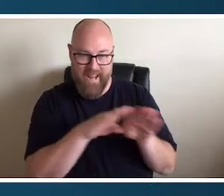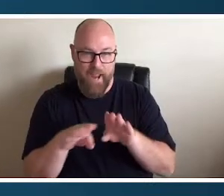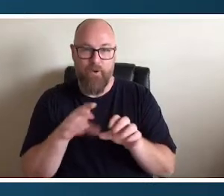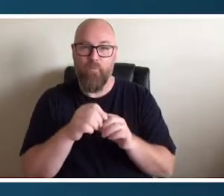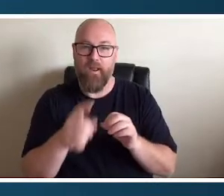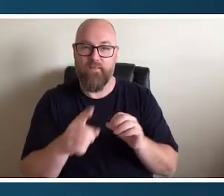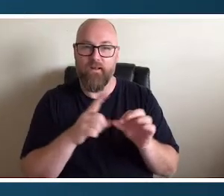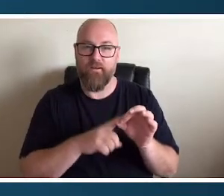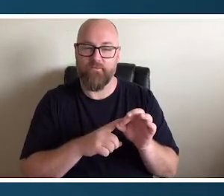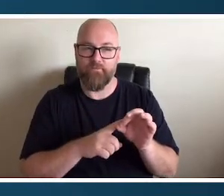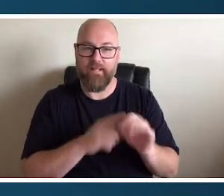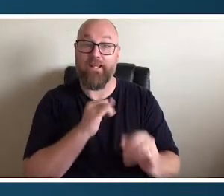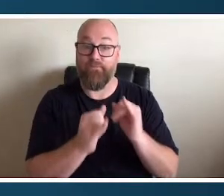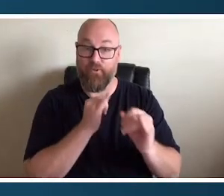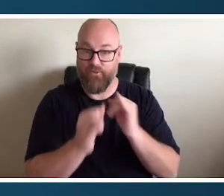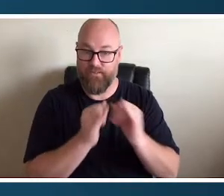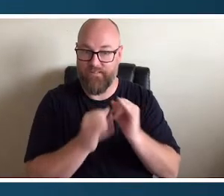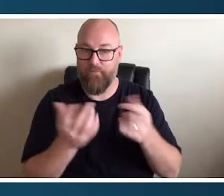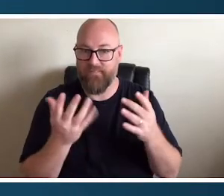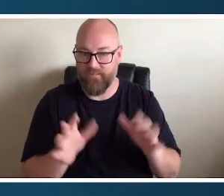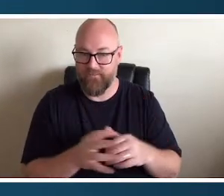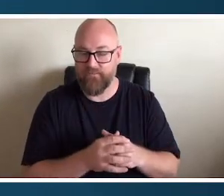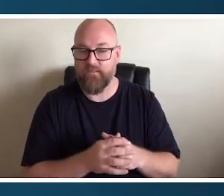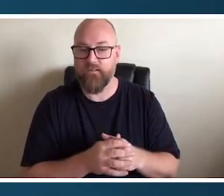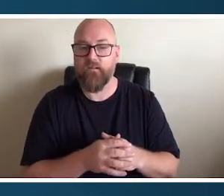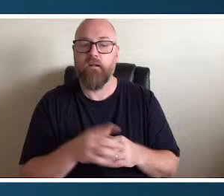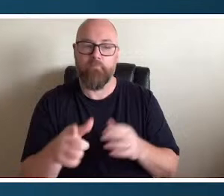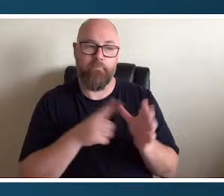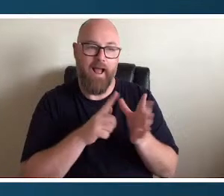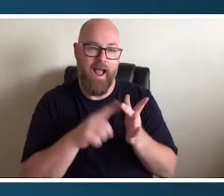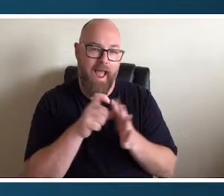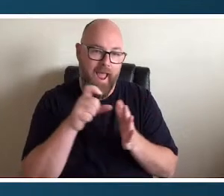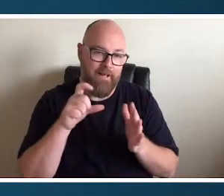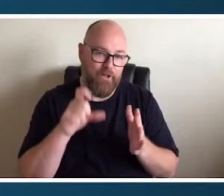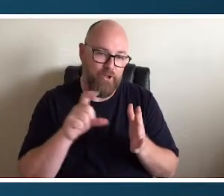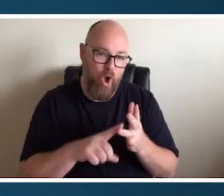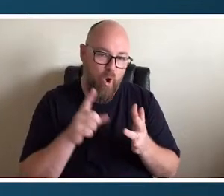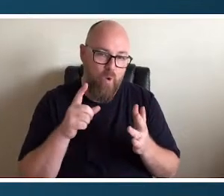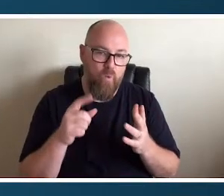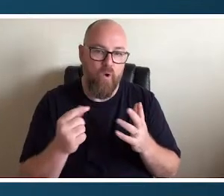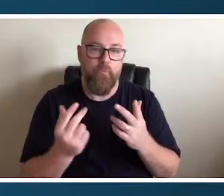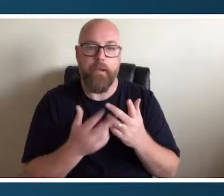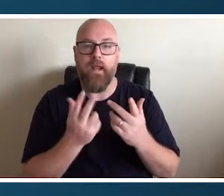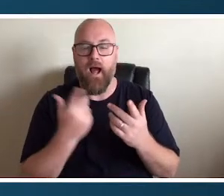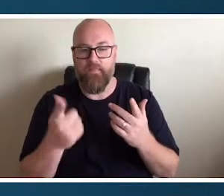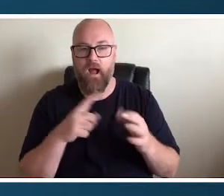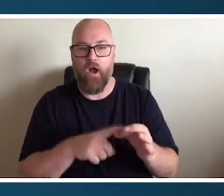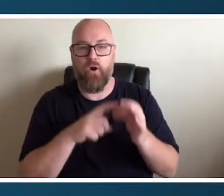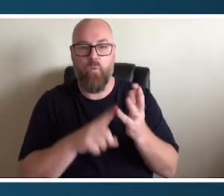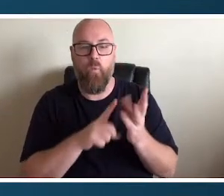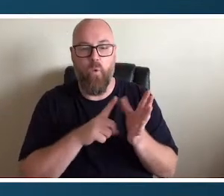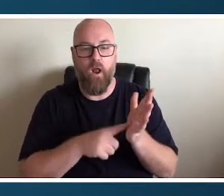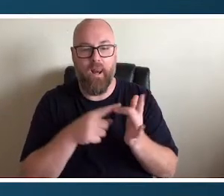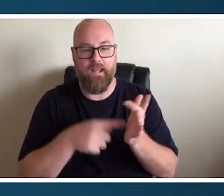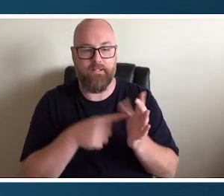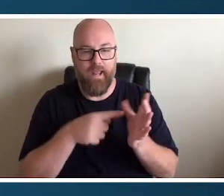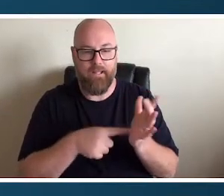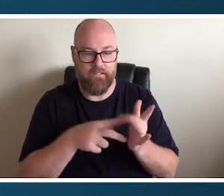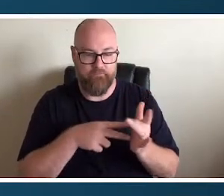we did around the same time, as well as it echo other qualitative case studies done in the